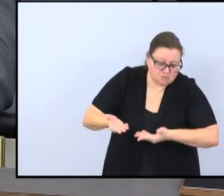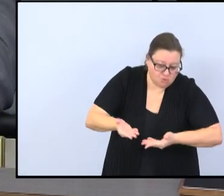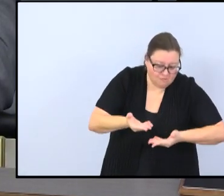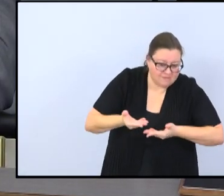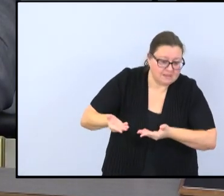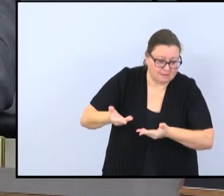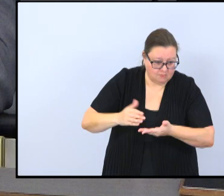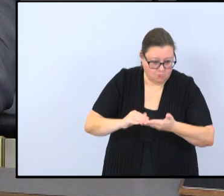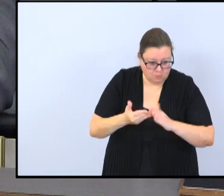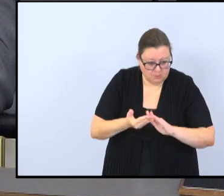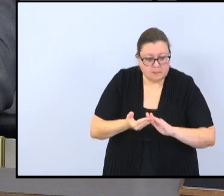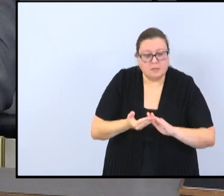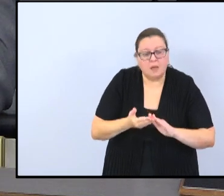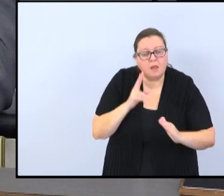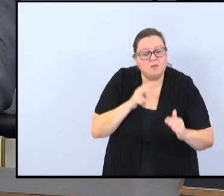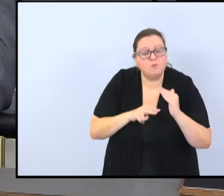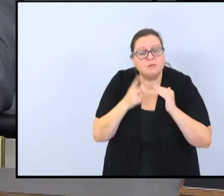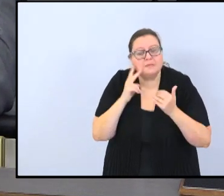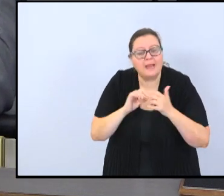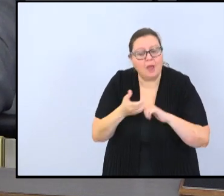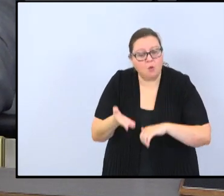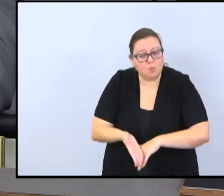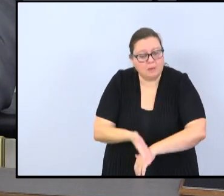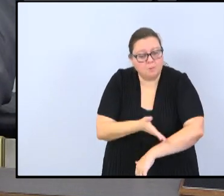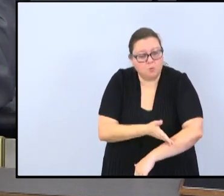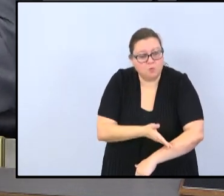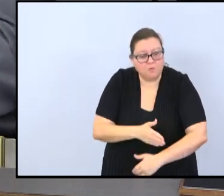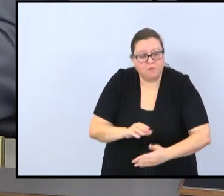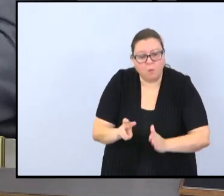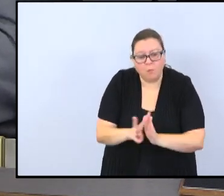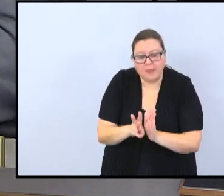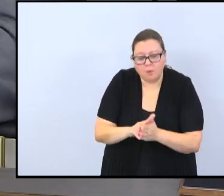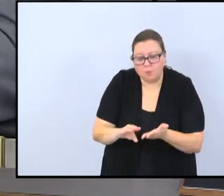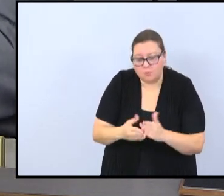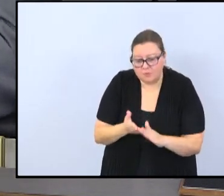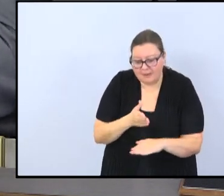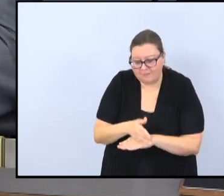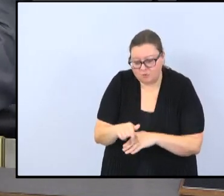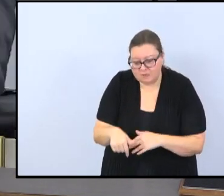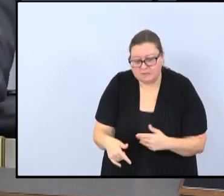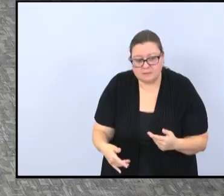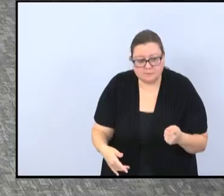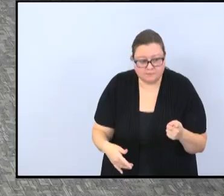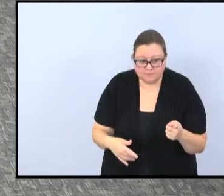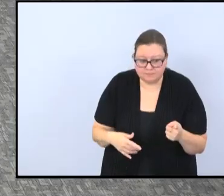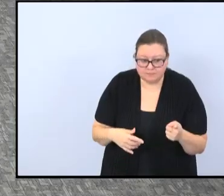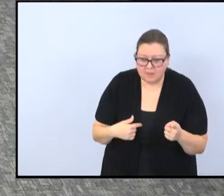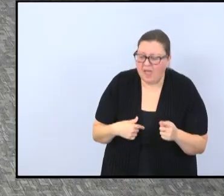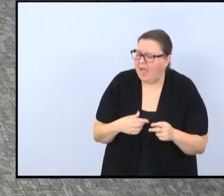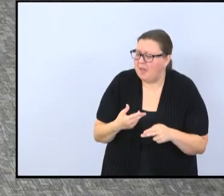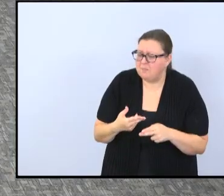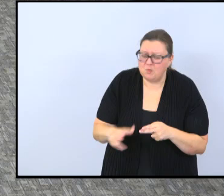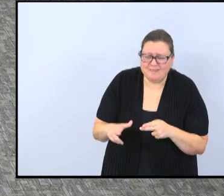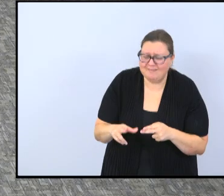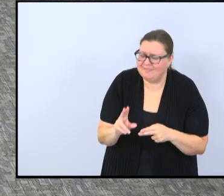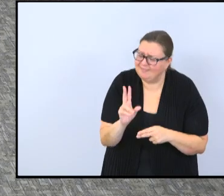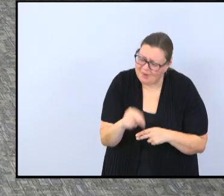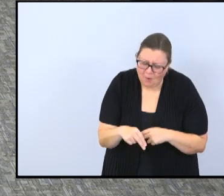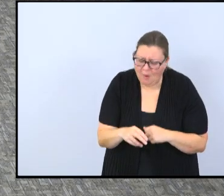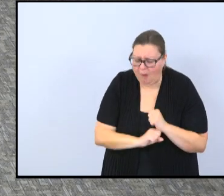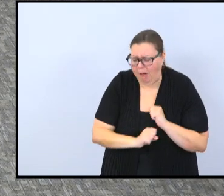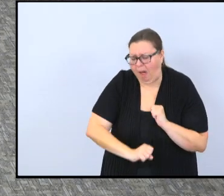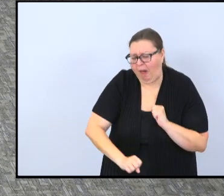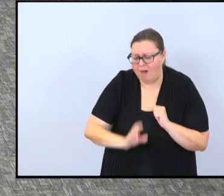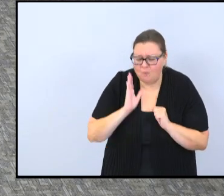look forward to how you'll continue to better the Waco community after this. Well, I'm not going to keep it brief. I